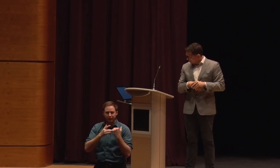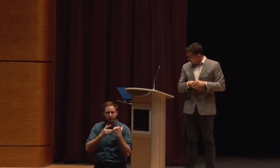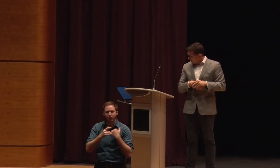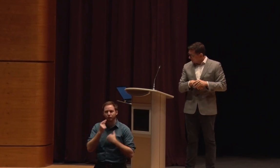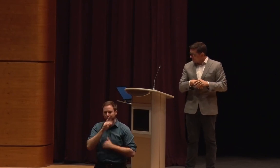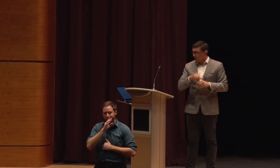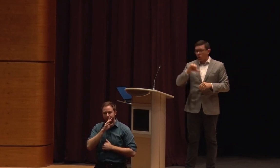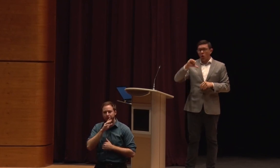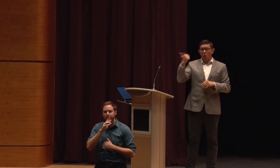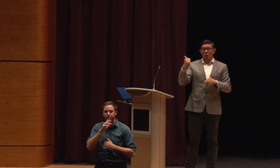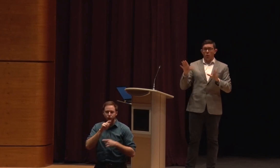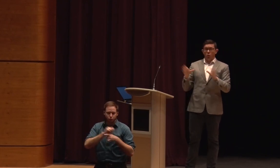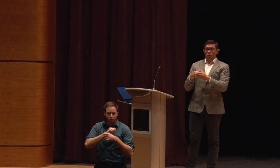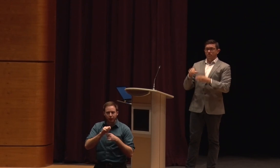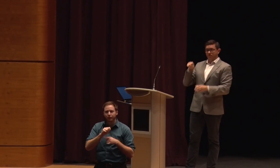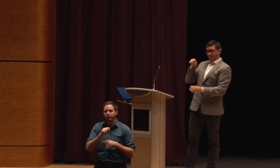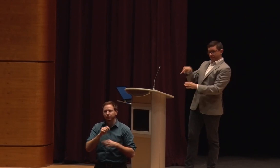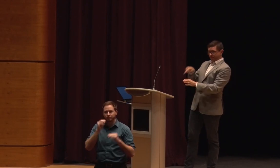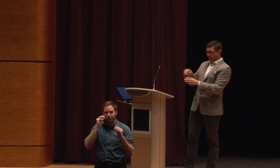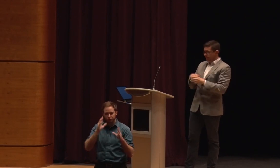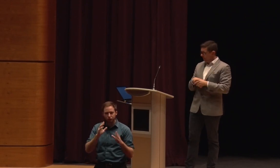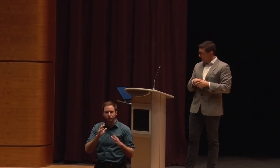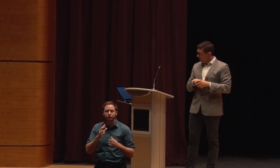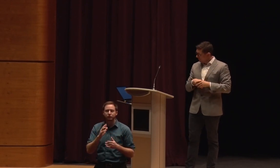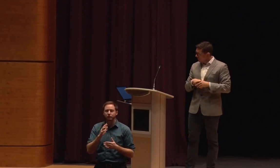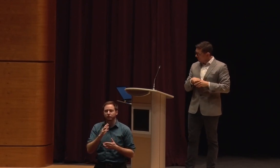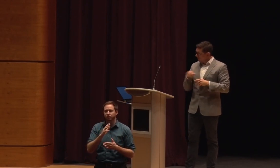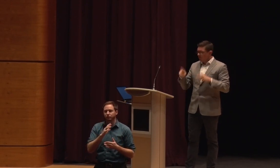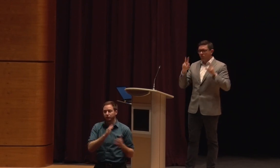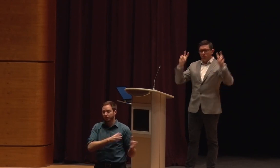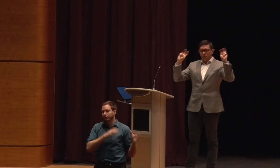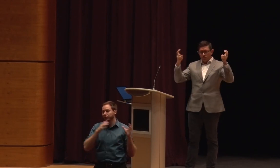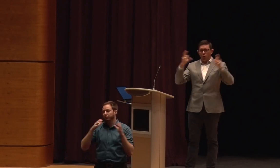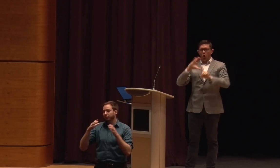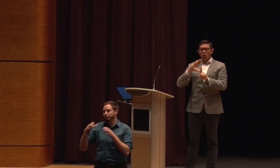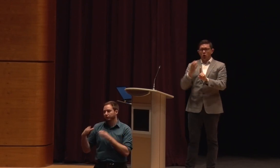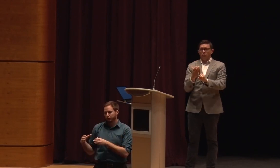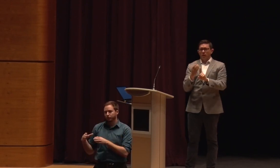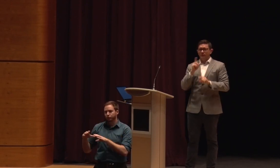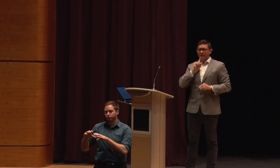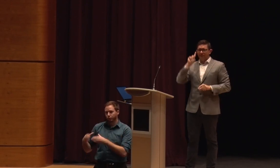and focus on oral training. The other group